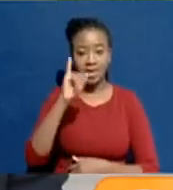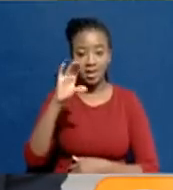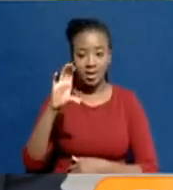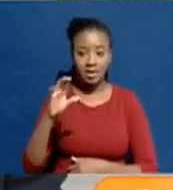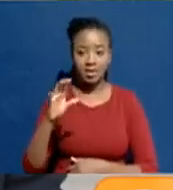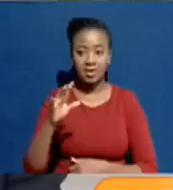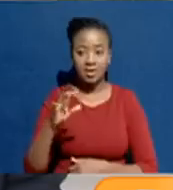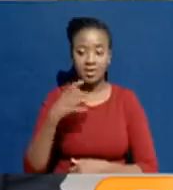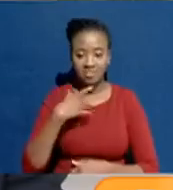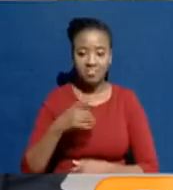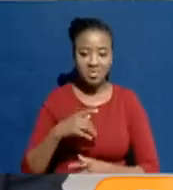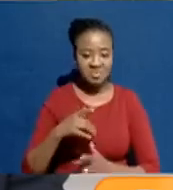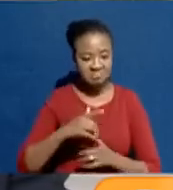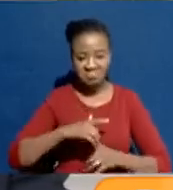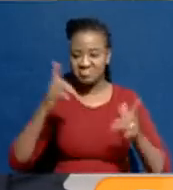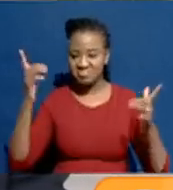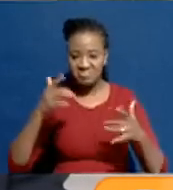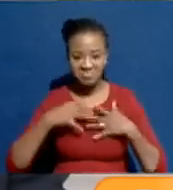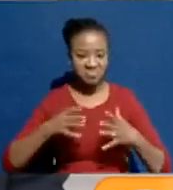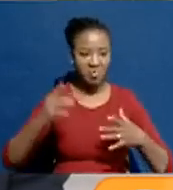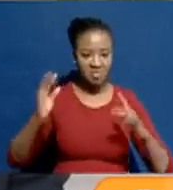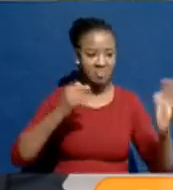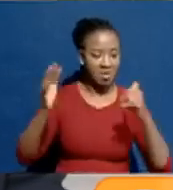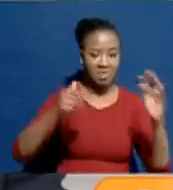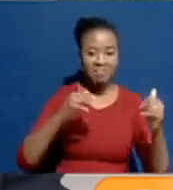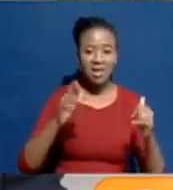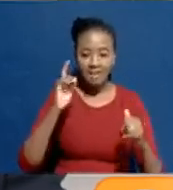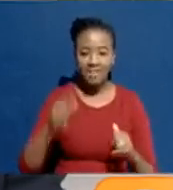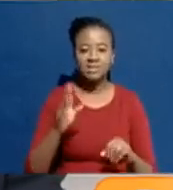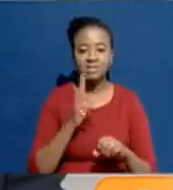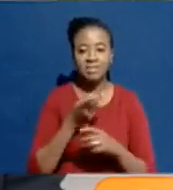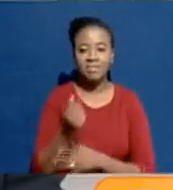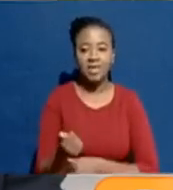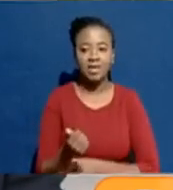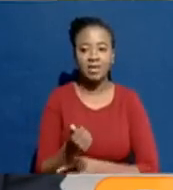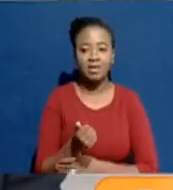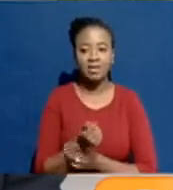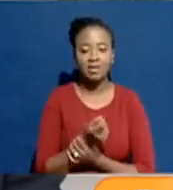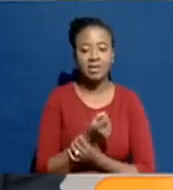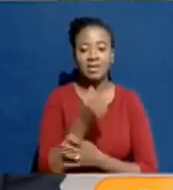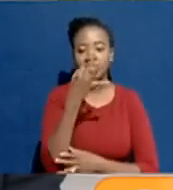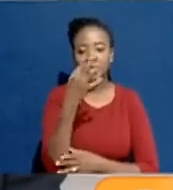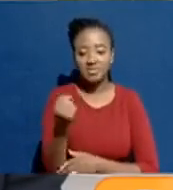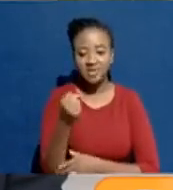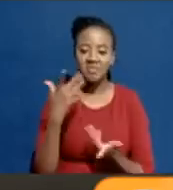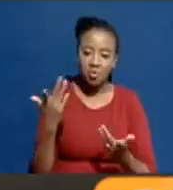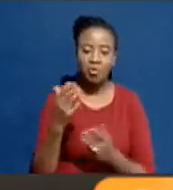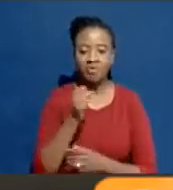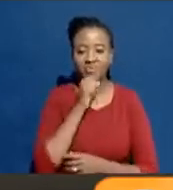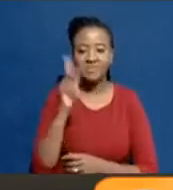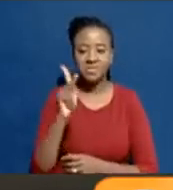is extreme and goes out of his way, it will take you at least 35 or 50K.